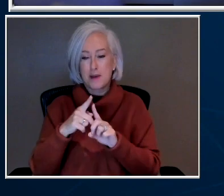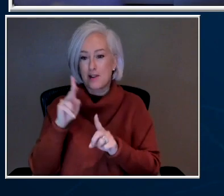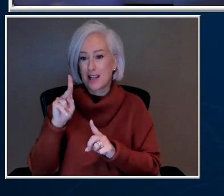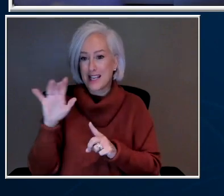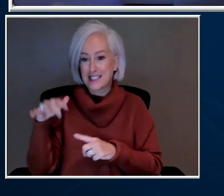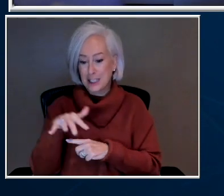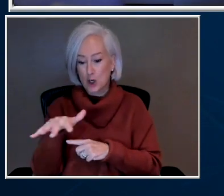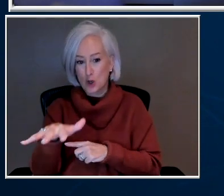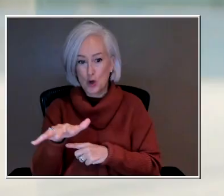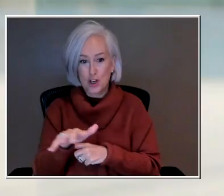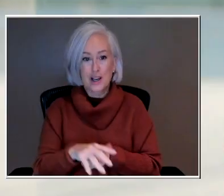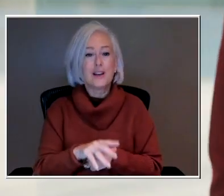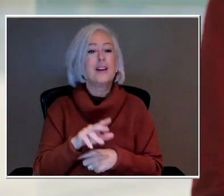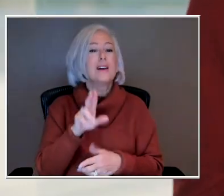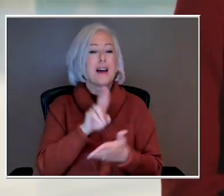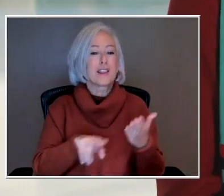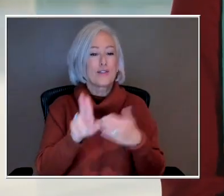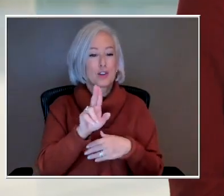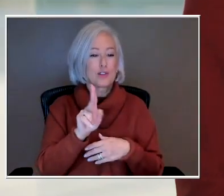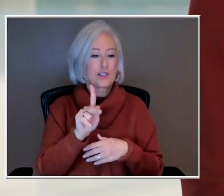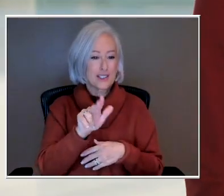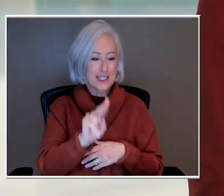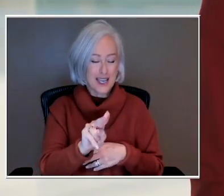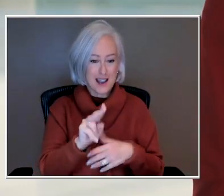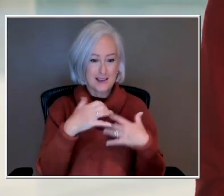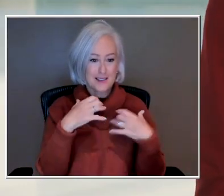Health System?